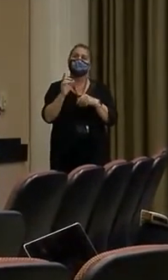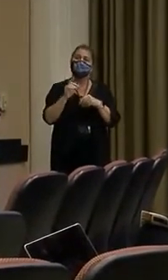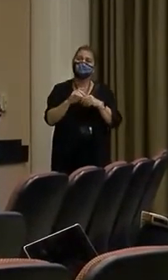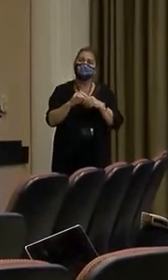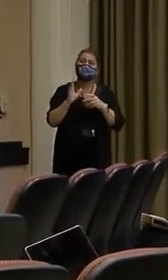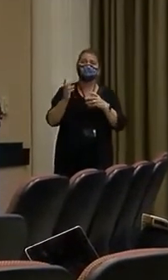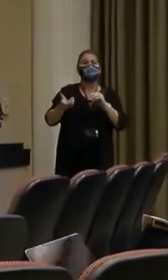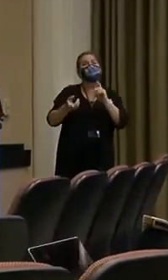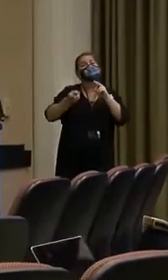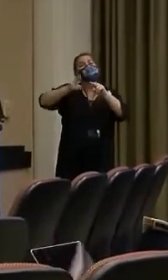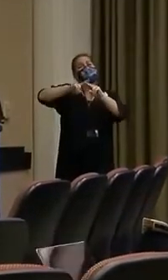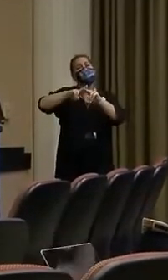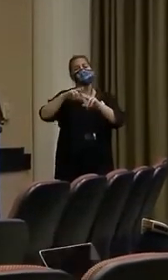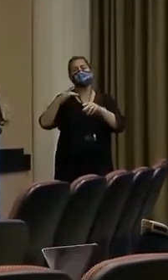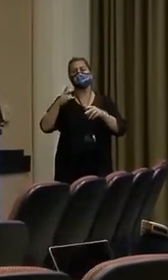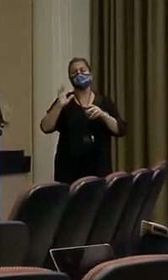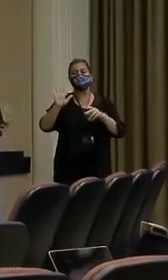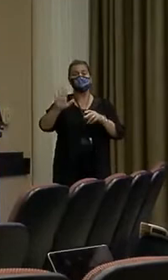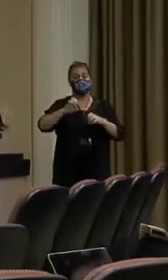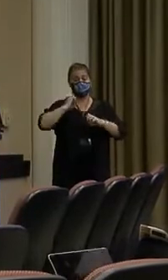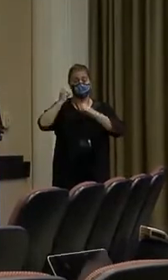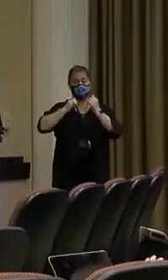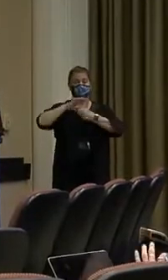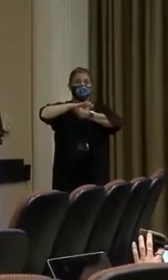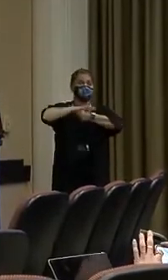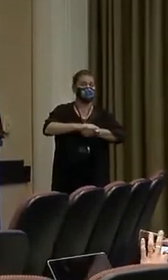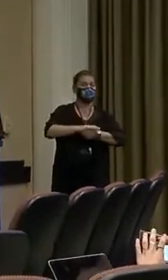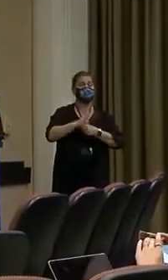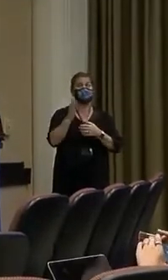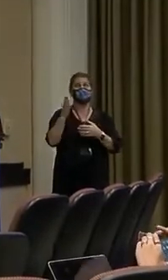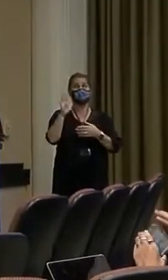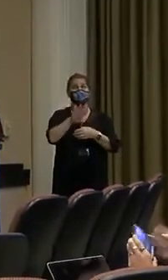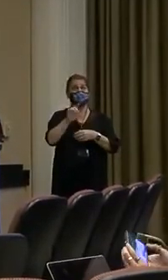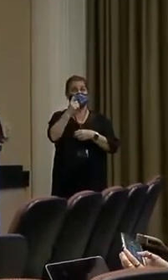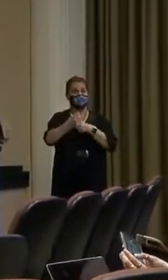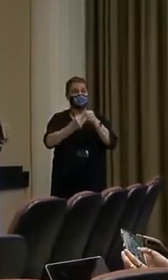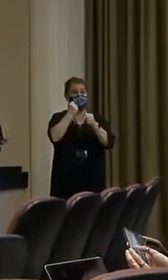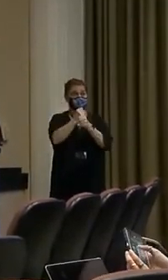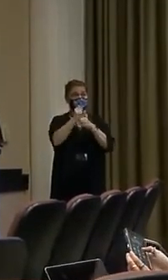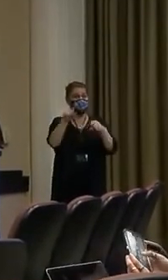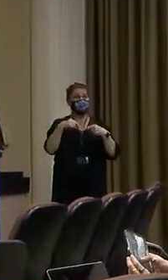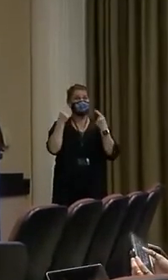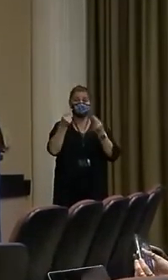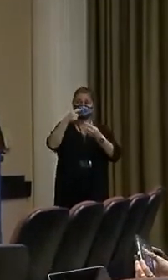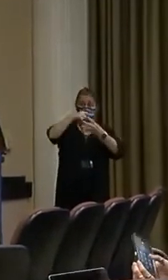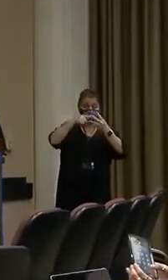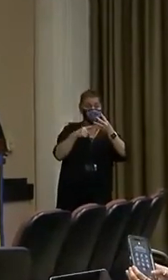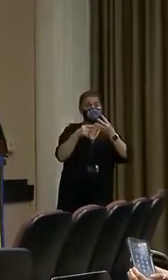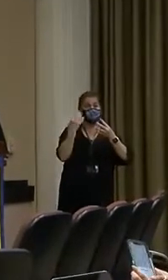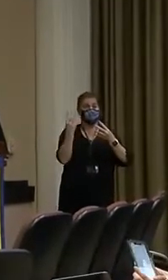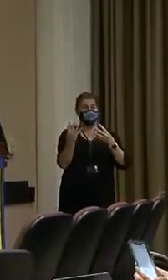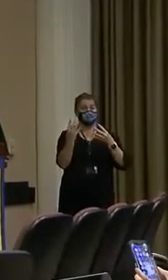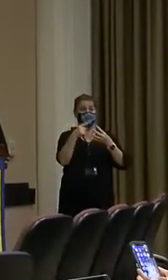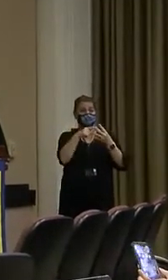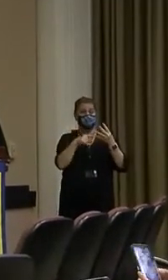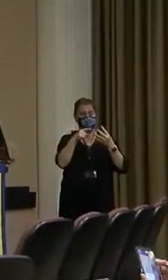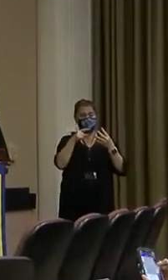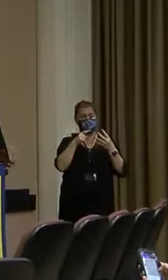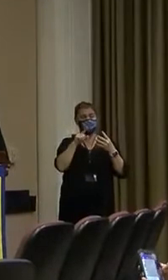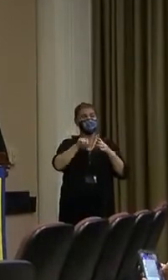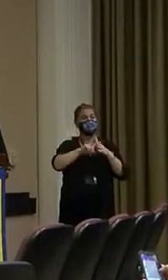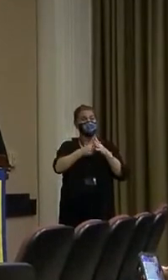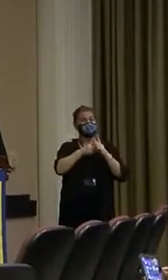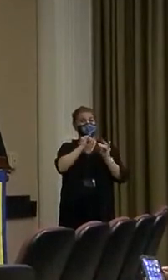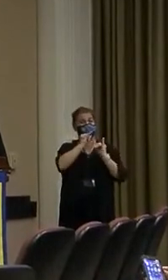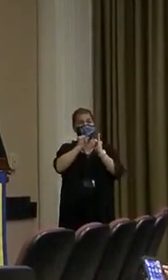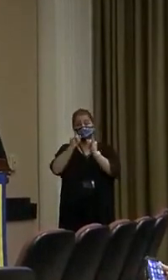ethicist moral distress. This has actually been about a year since we did these initial interviews.